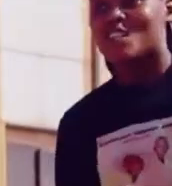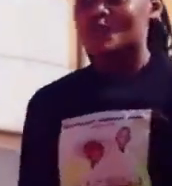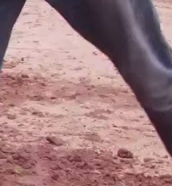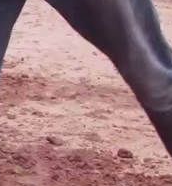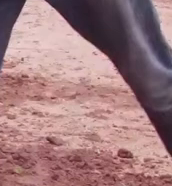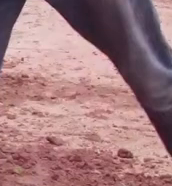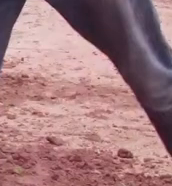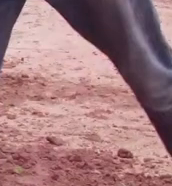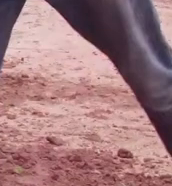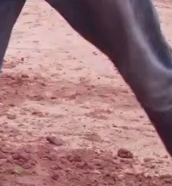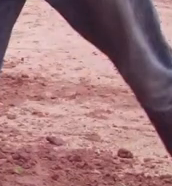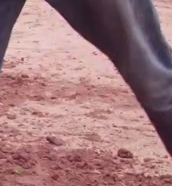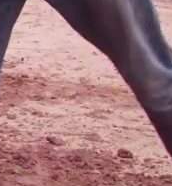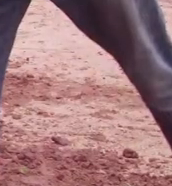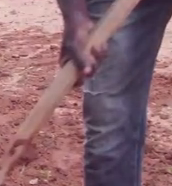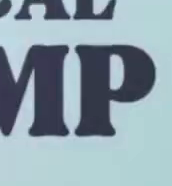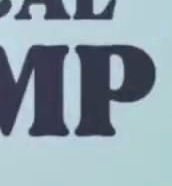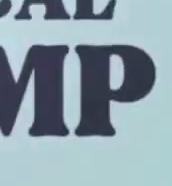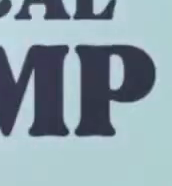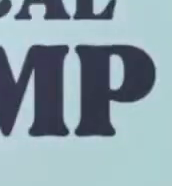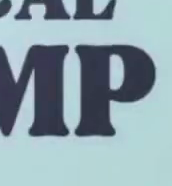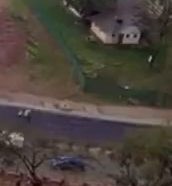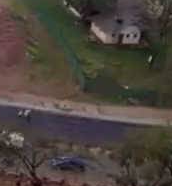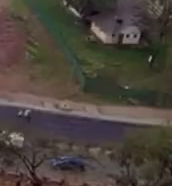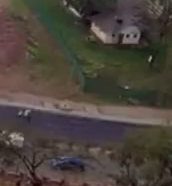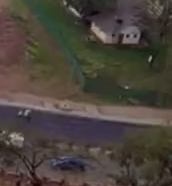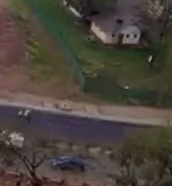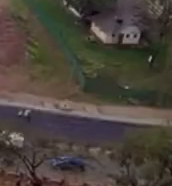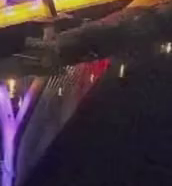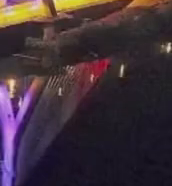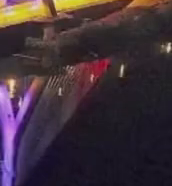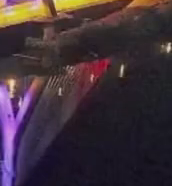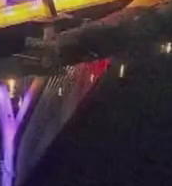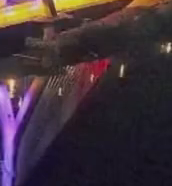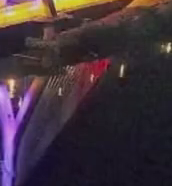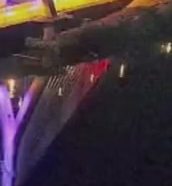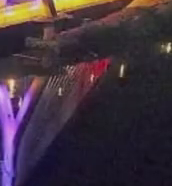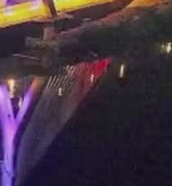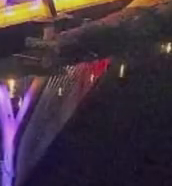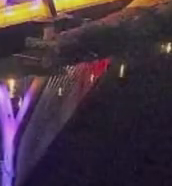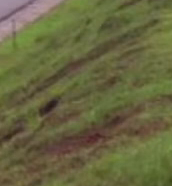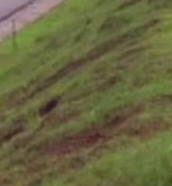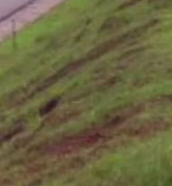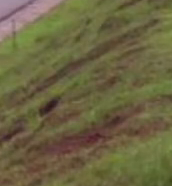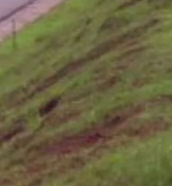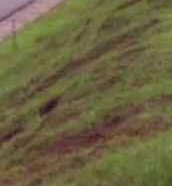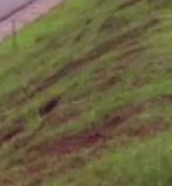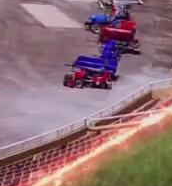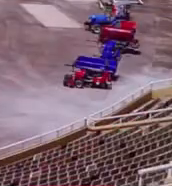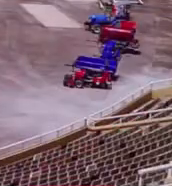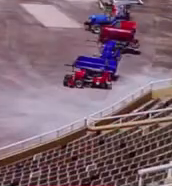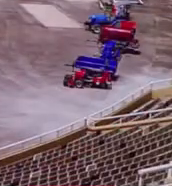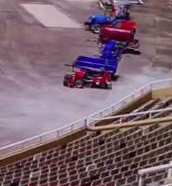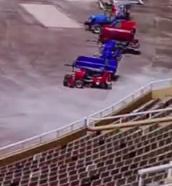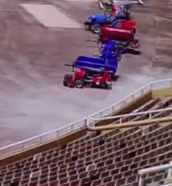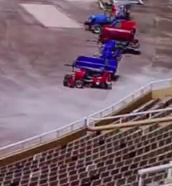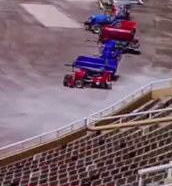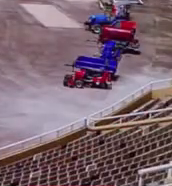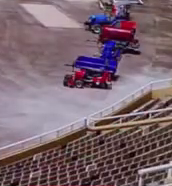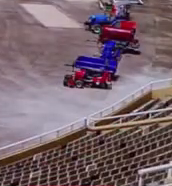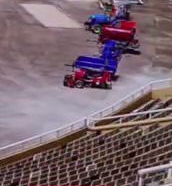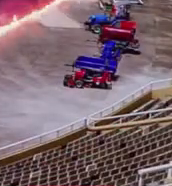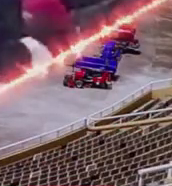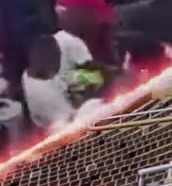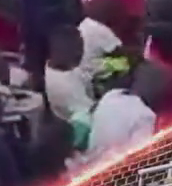we shall start with Bulungi Wansi, a health camp, and then a boom of entertainment with thousands of comedians and artists,